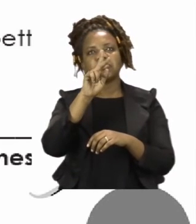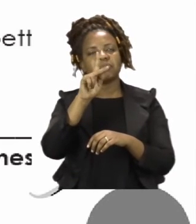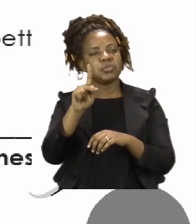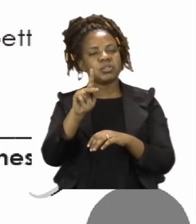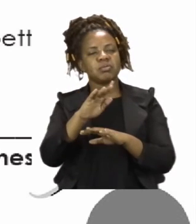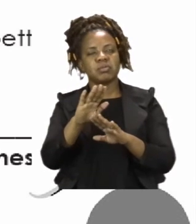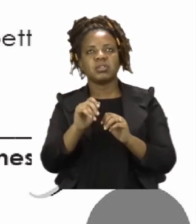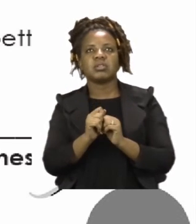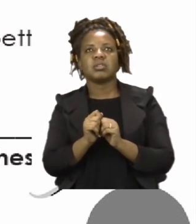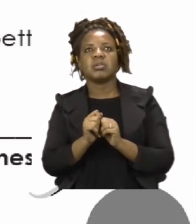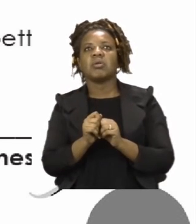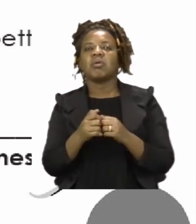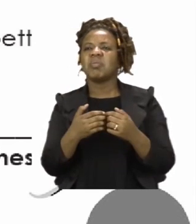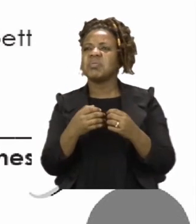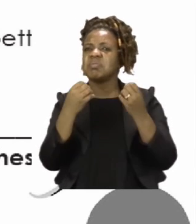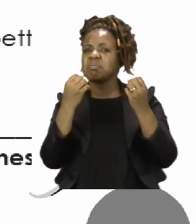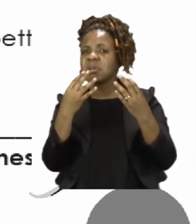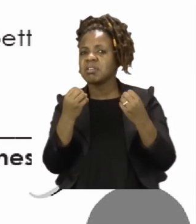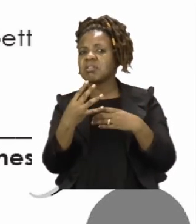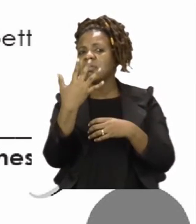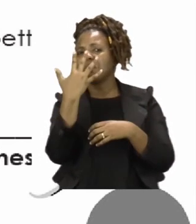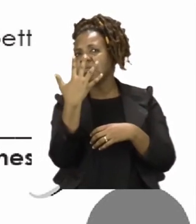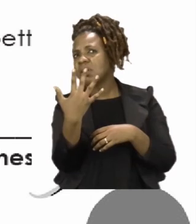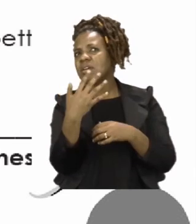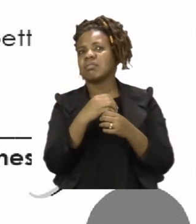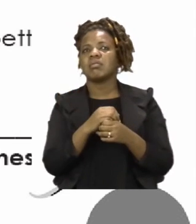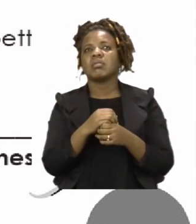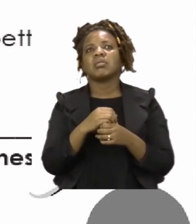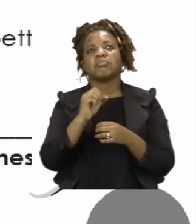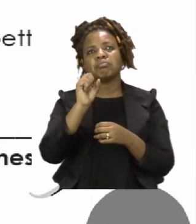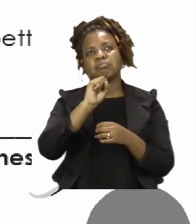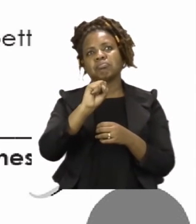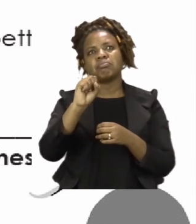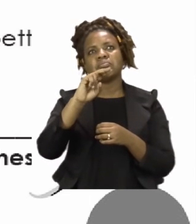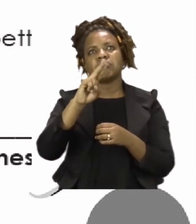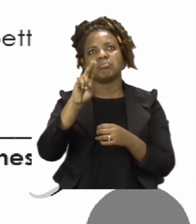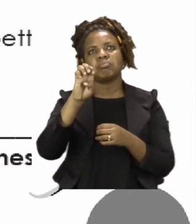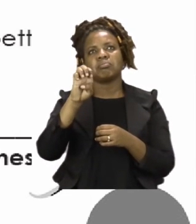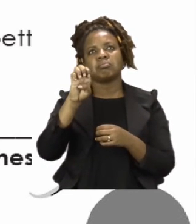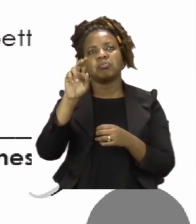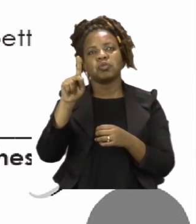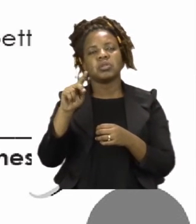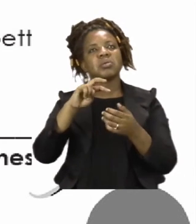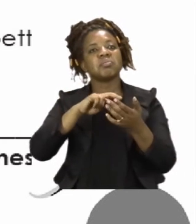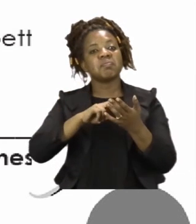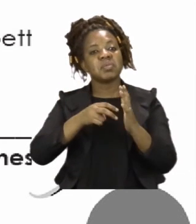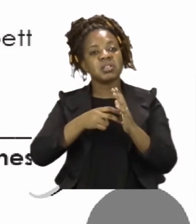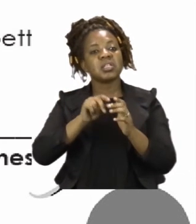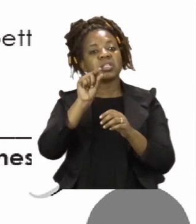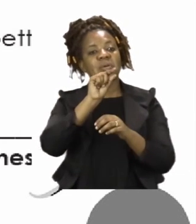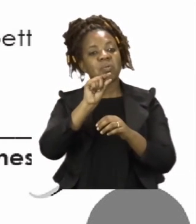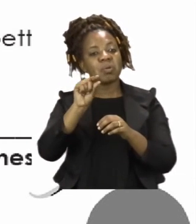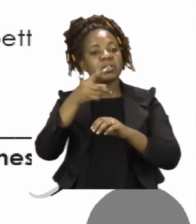sheep. We do not say sheeps. So our sentence will now